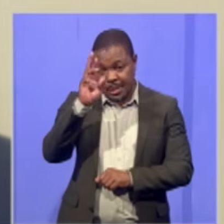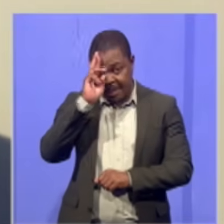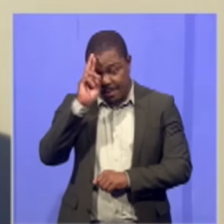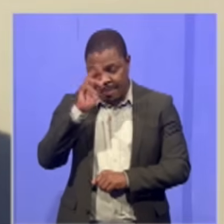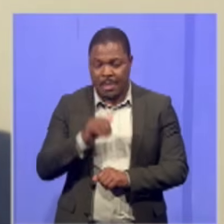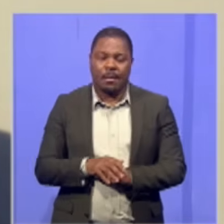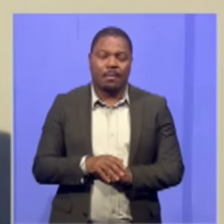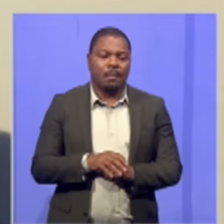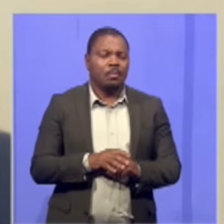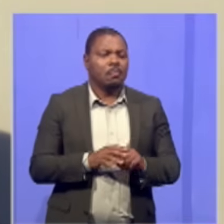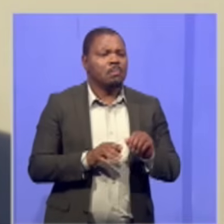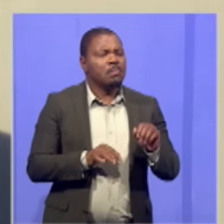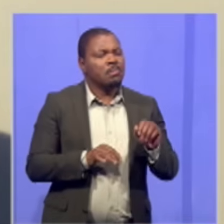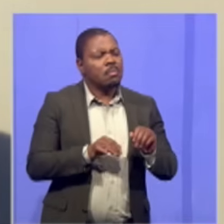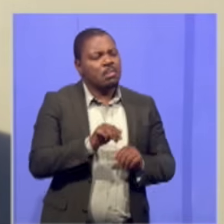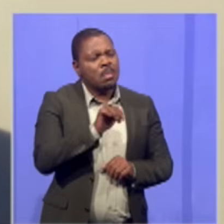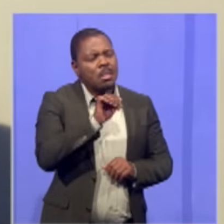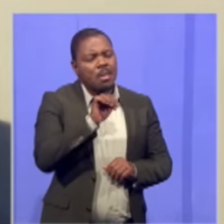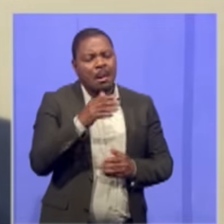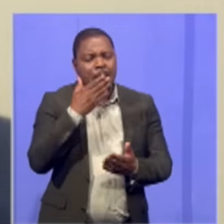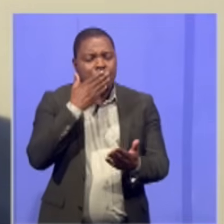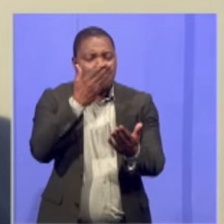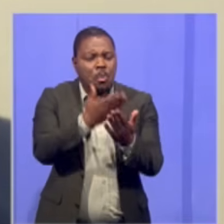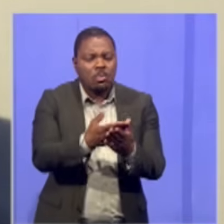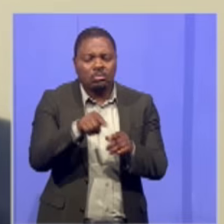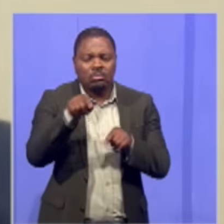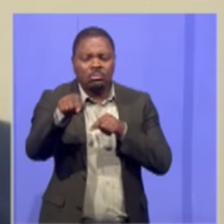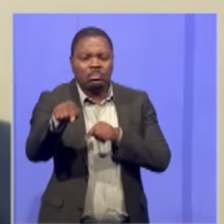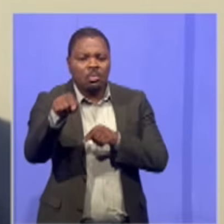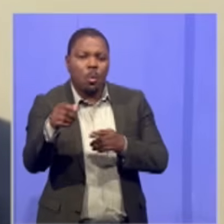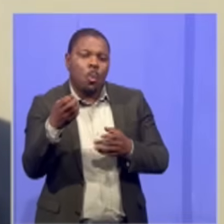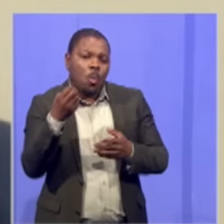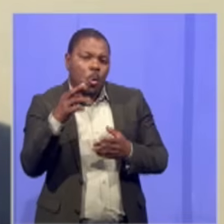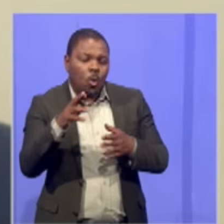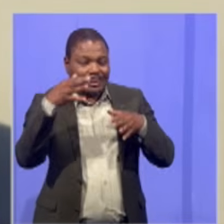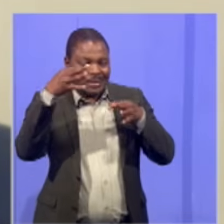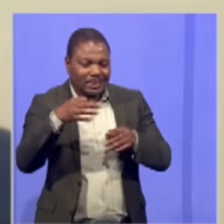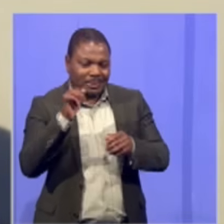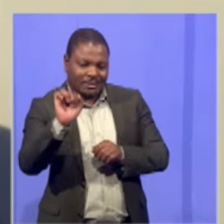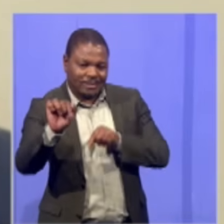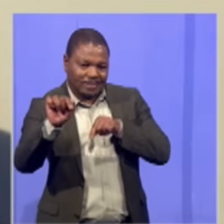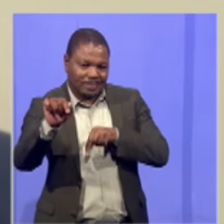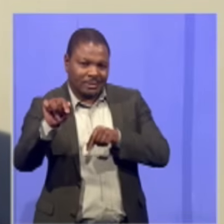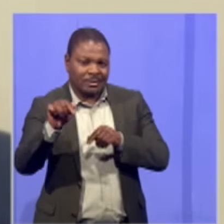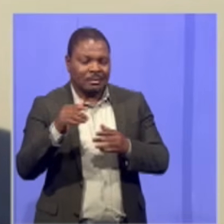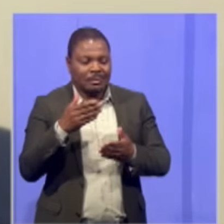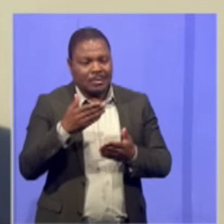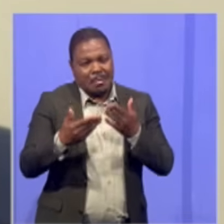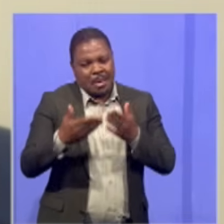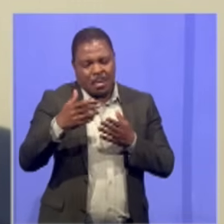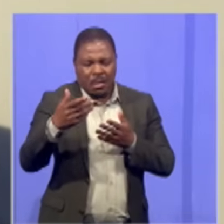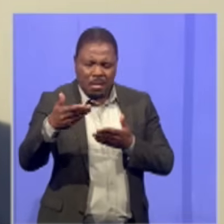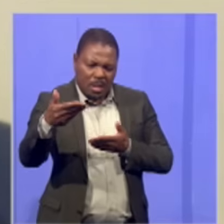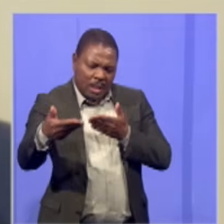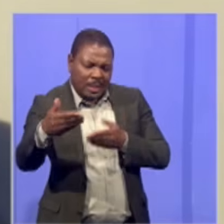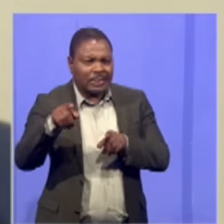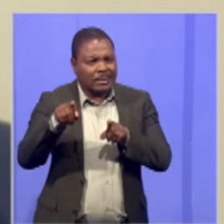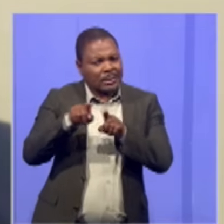hore di kgothaletso kapa tsona diqeto tse tla nkuwa ho tla ba le ho nyallana